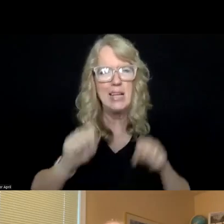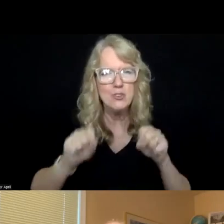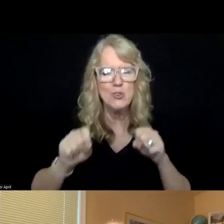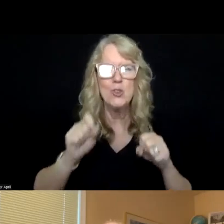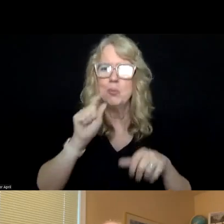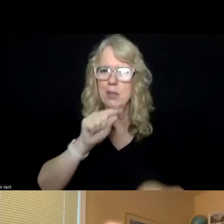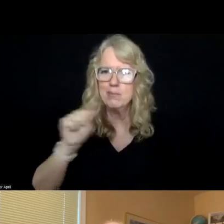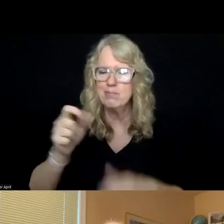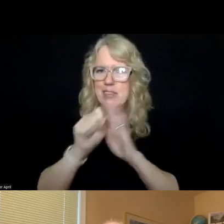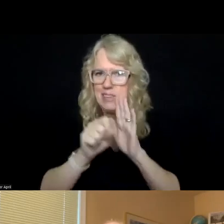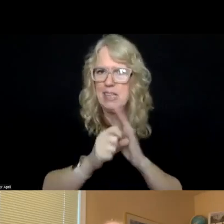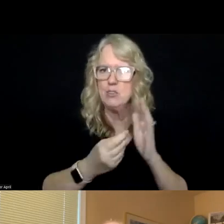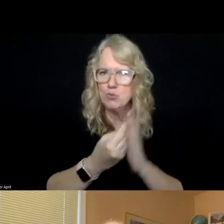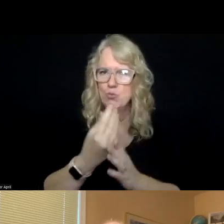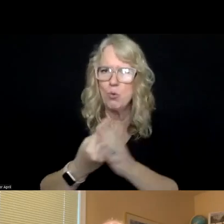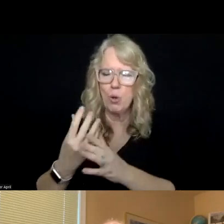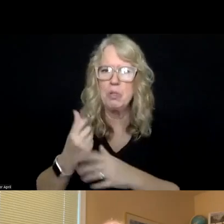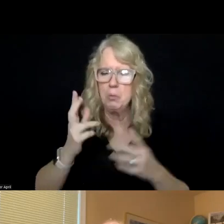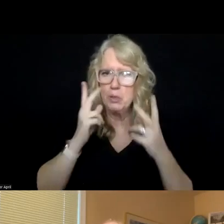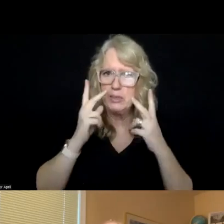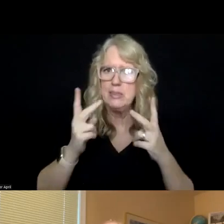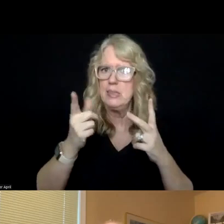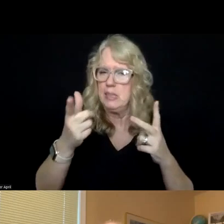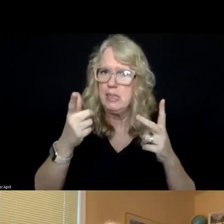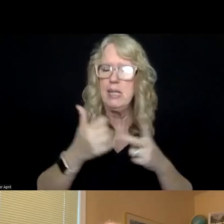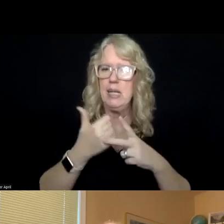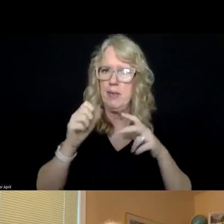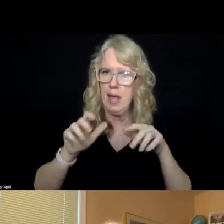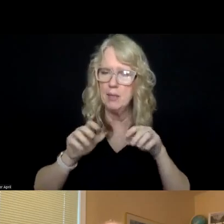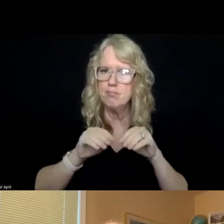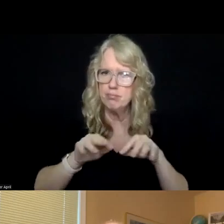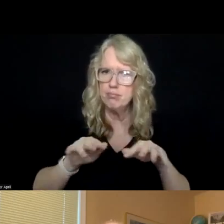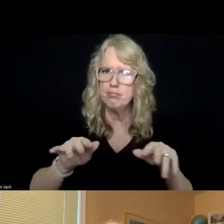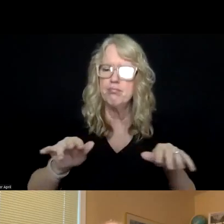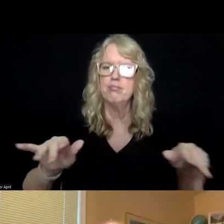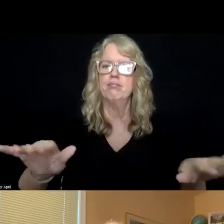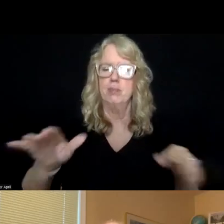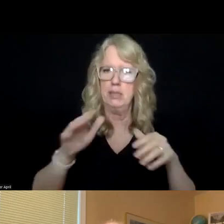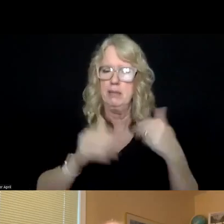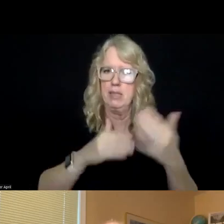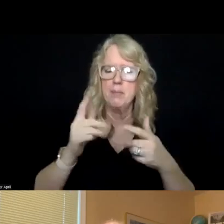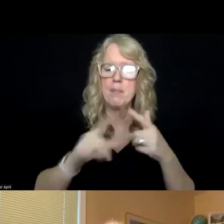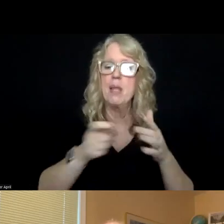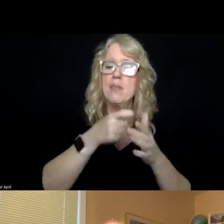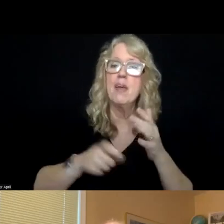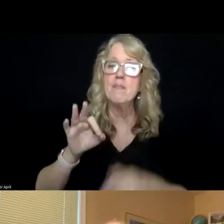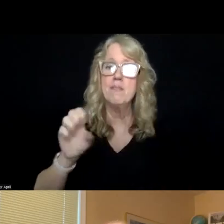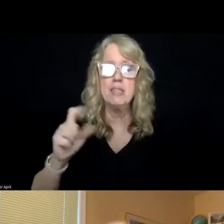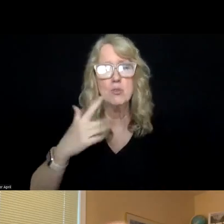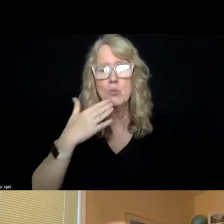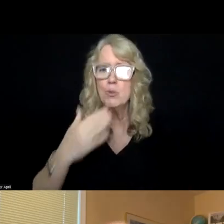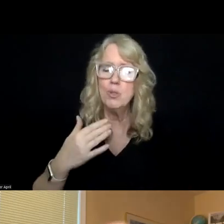growing. We're seeing this movement going ahead. Fees are a really good